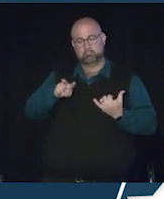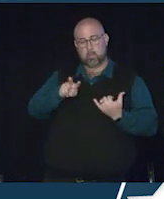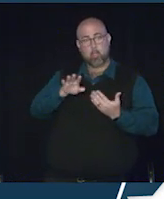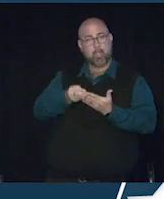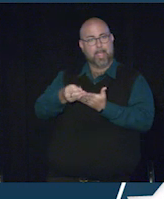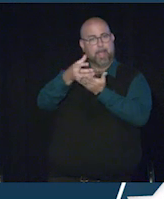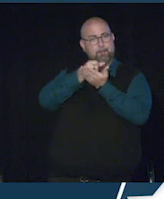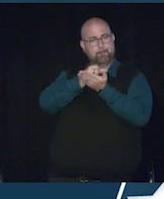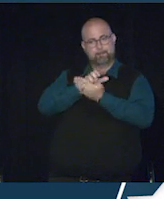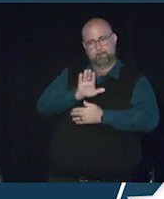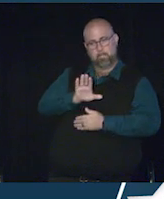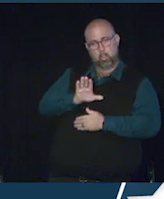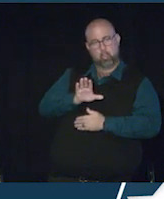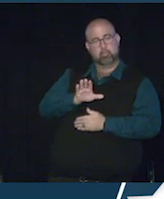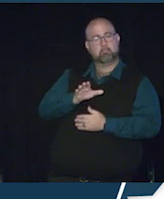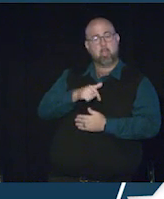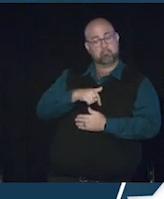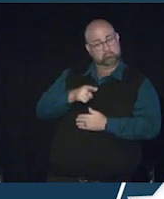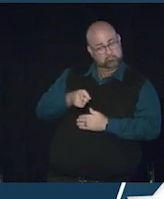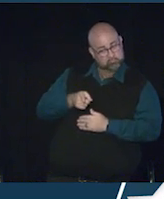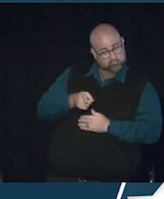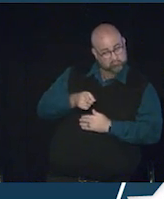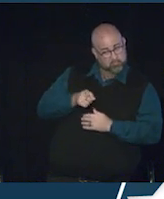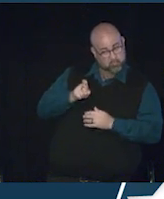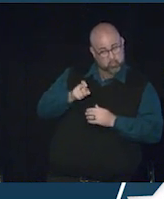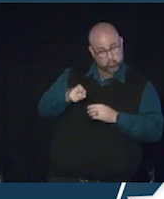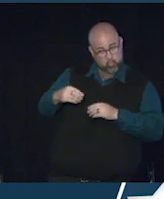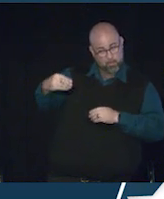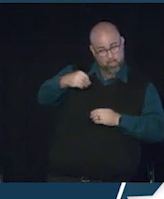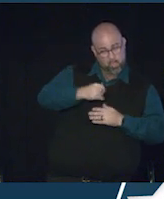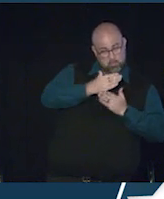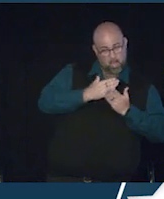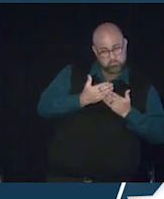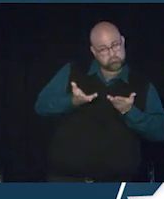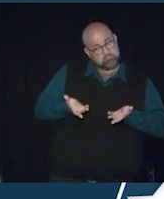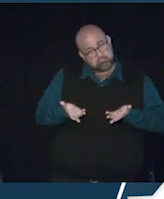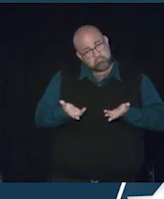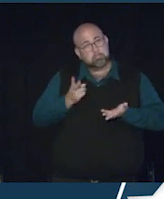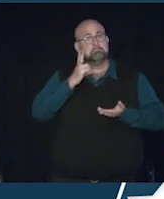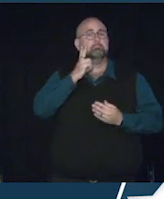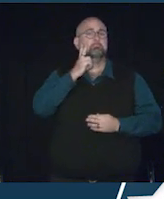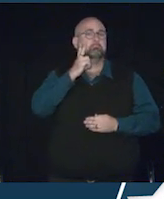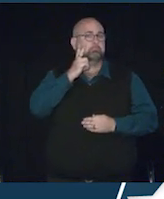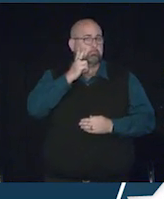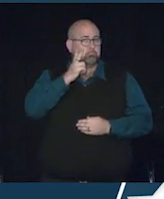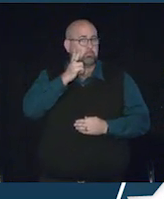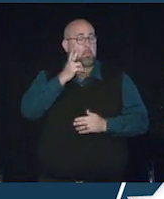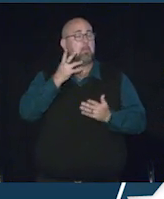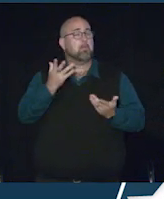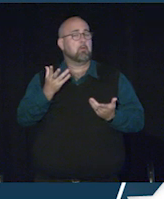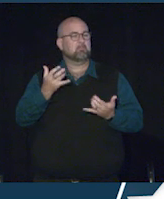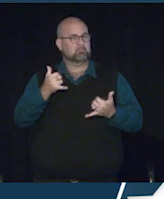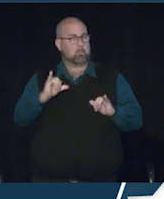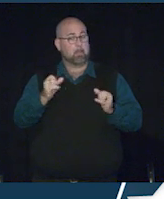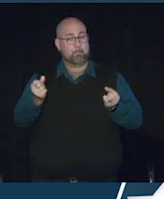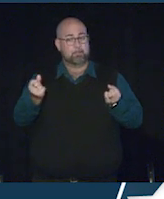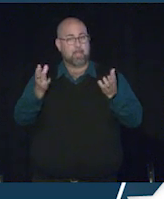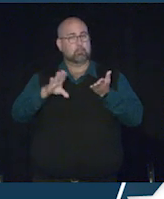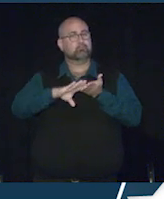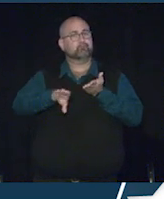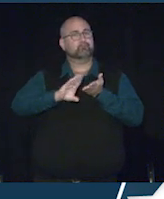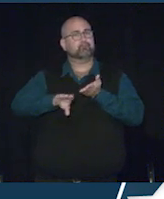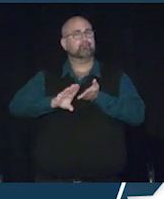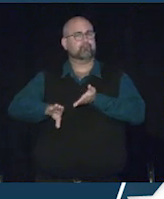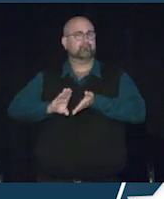of eligible individuals to see if they must share in the cost of any VR services. That being said, there are many exemptions